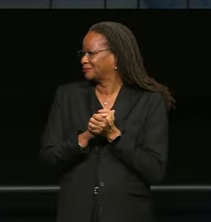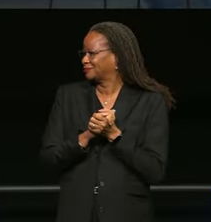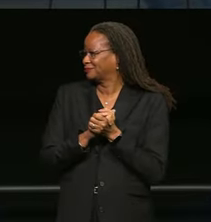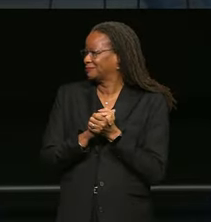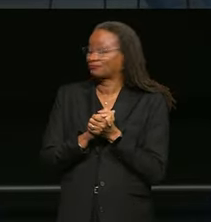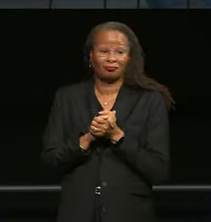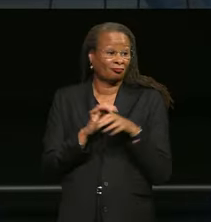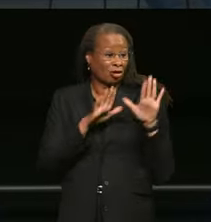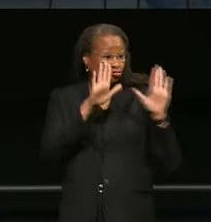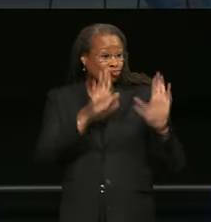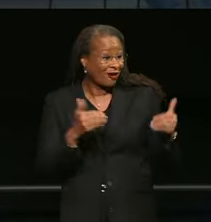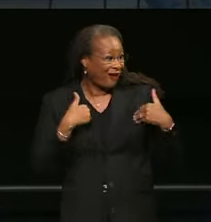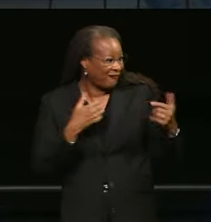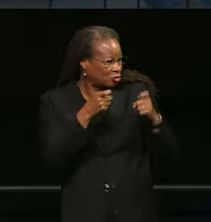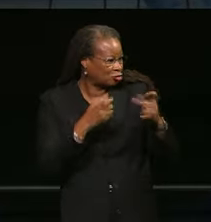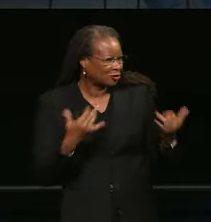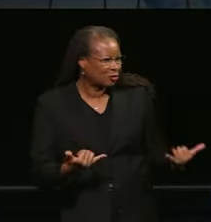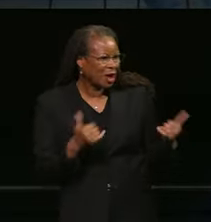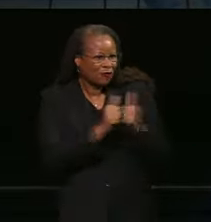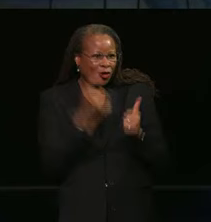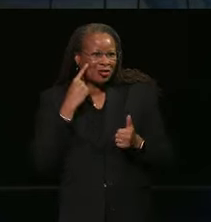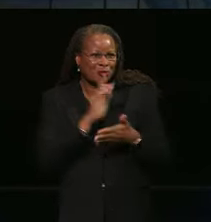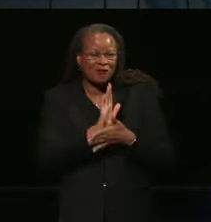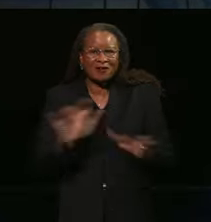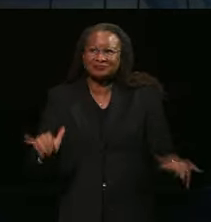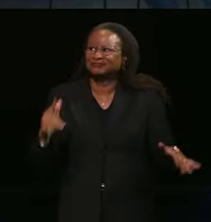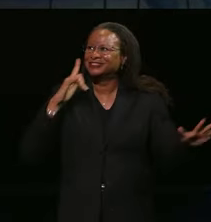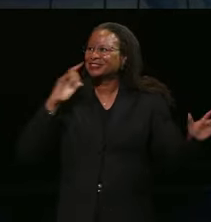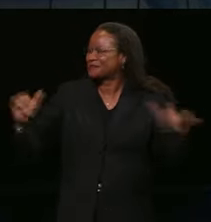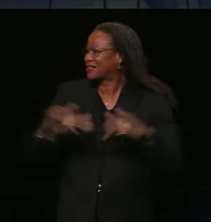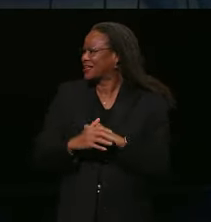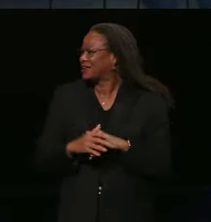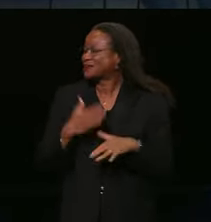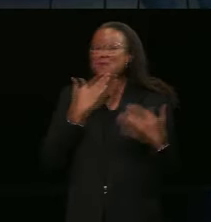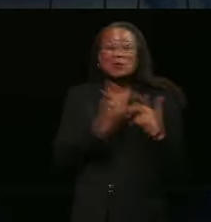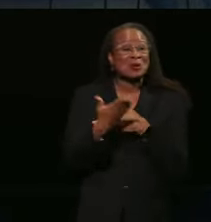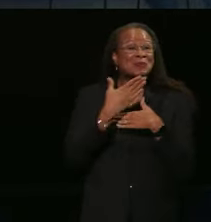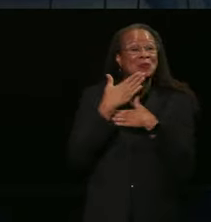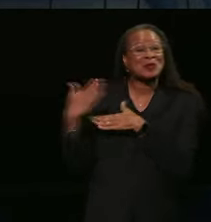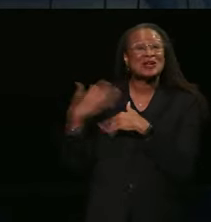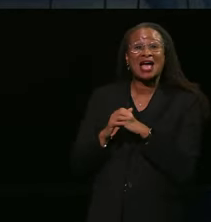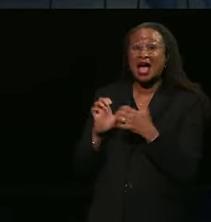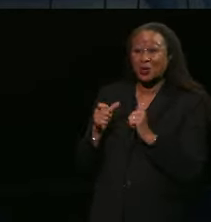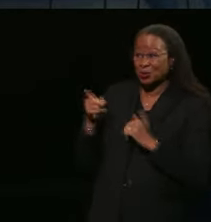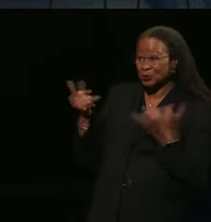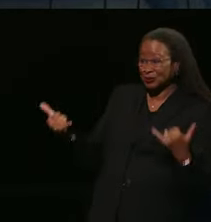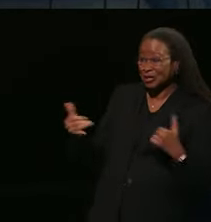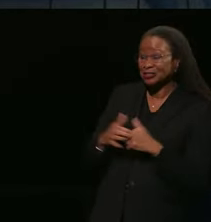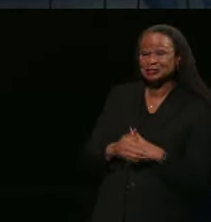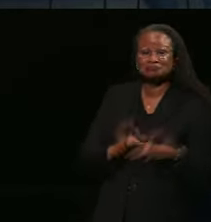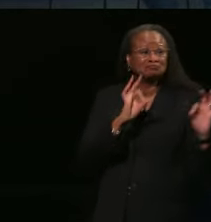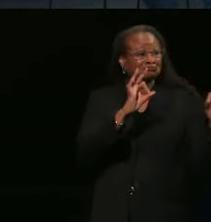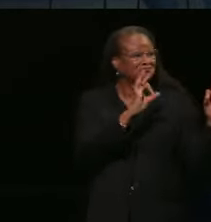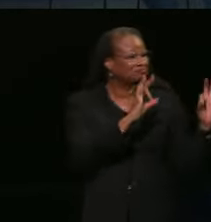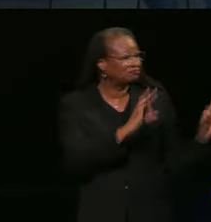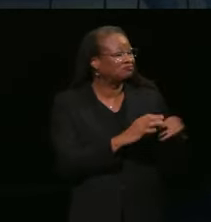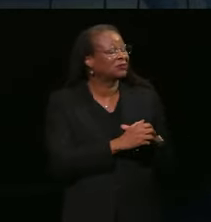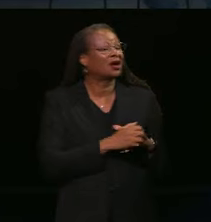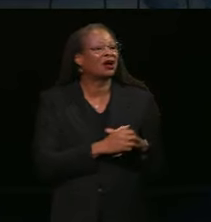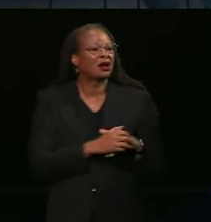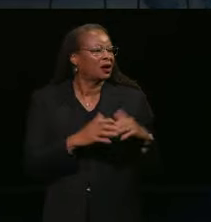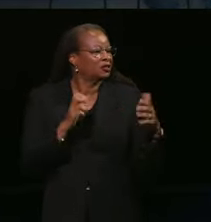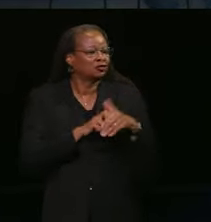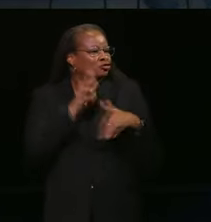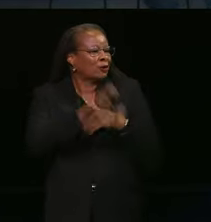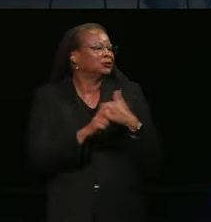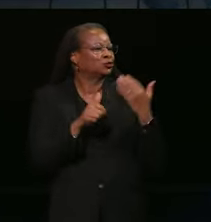Why, this is great, having the director here for this movie. That's fantastic. Hi, everyone. Huh? Good morning. Good morning. How are you today? Good. Good, good, good. Bad. Well, let's just jump